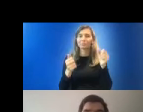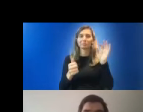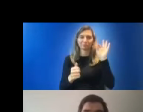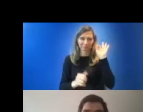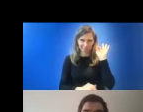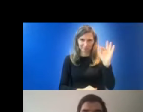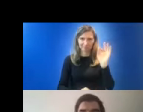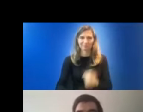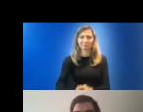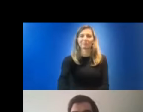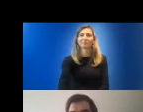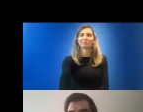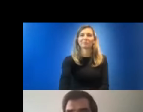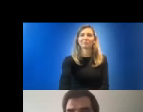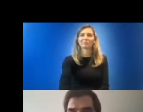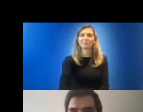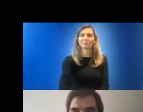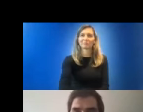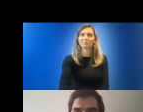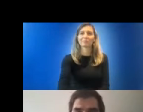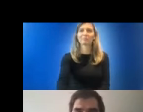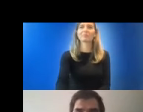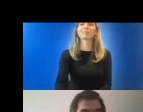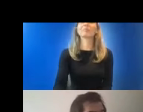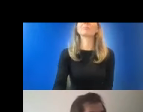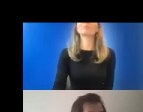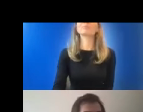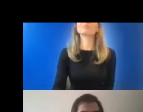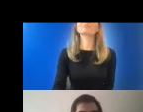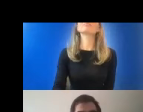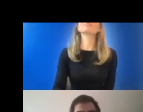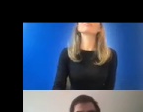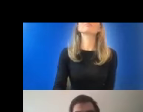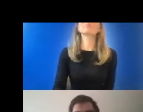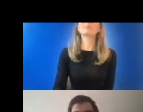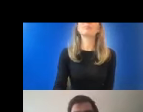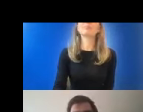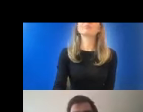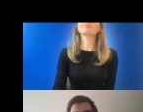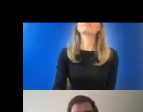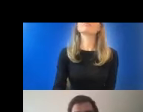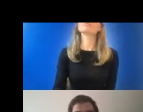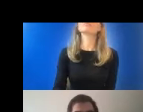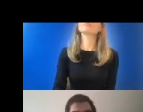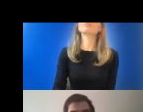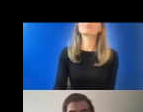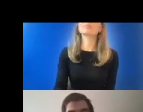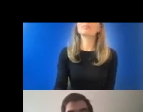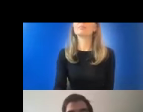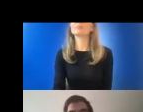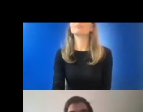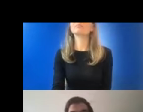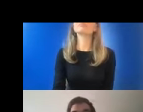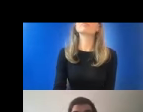much. So on this PowerPoint presentation, we will be discussing